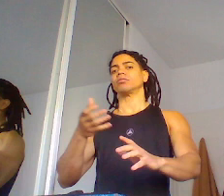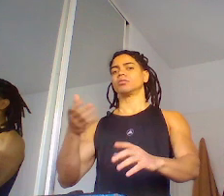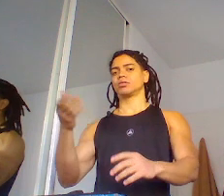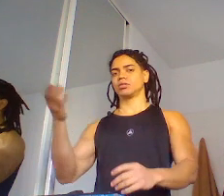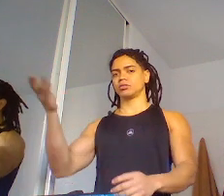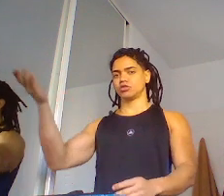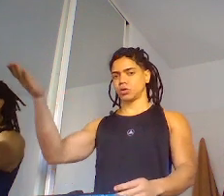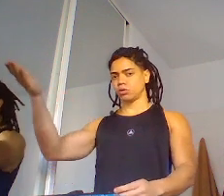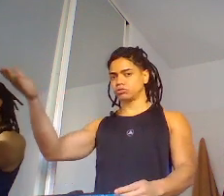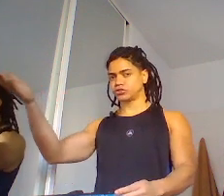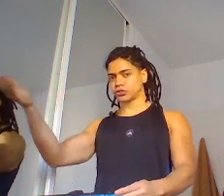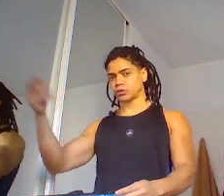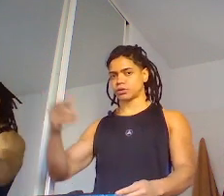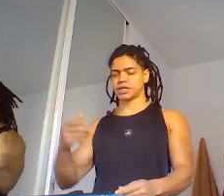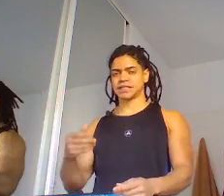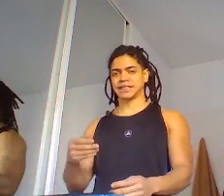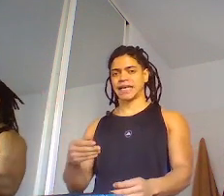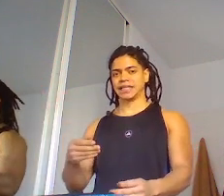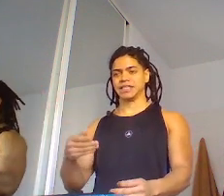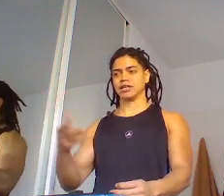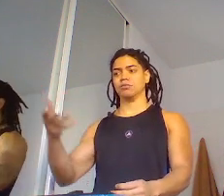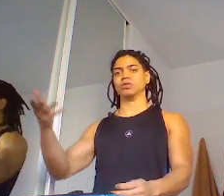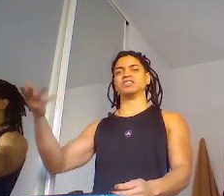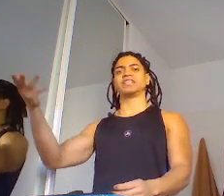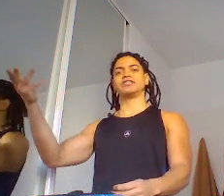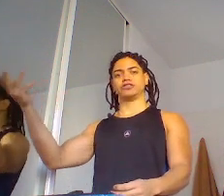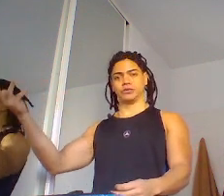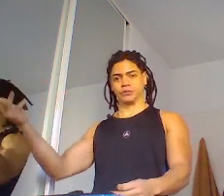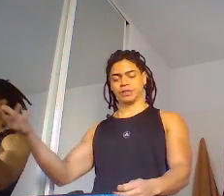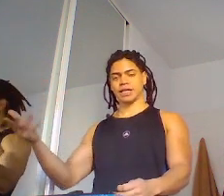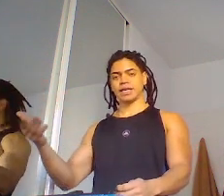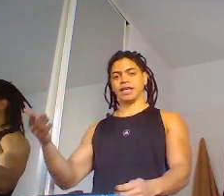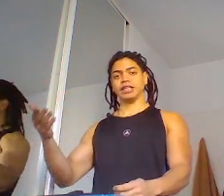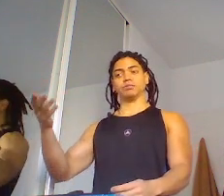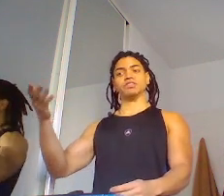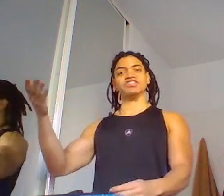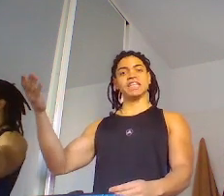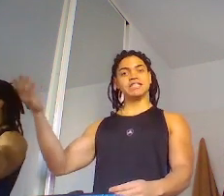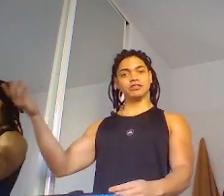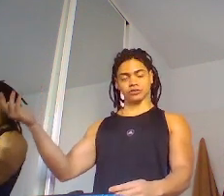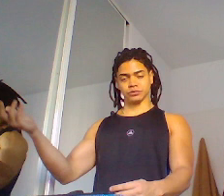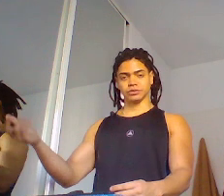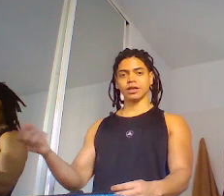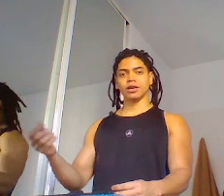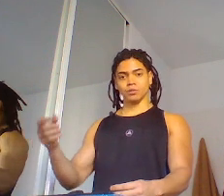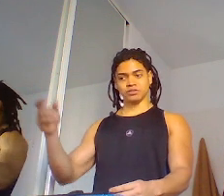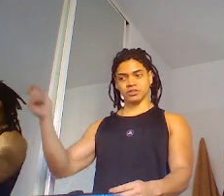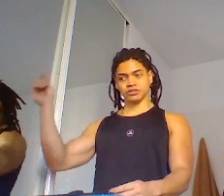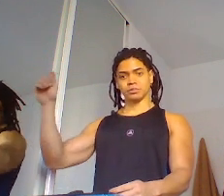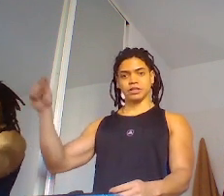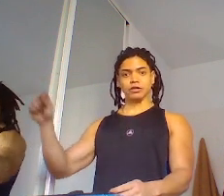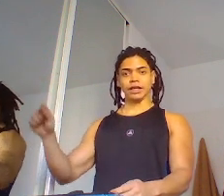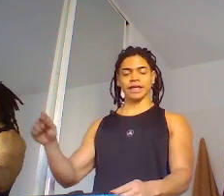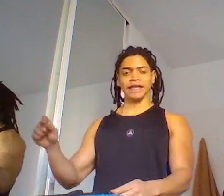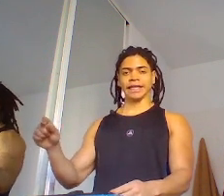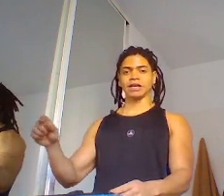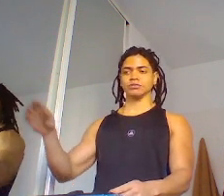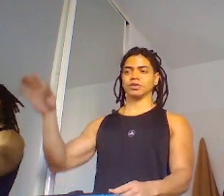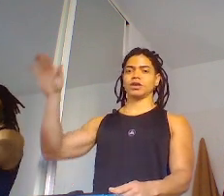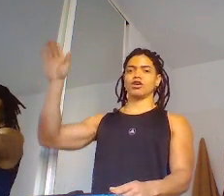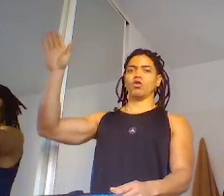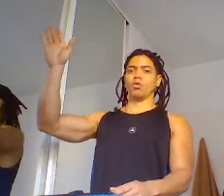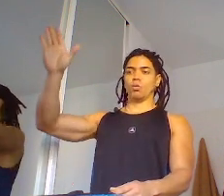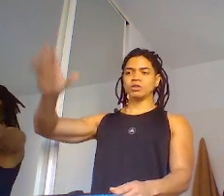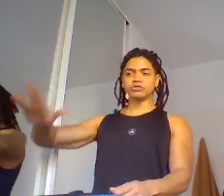and also things like the amortizations and depreciations, which is something that you take in